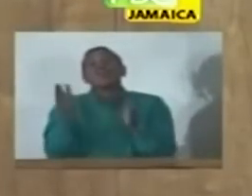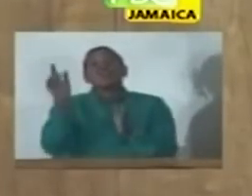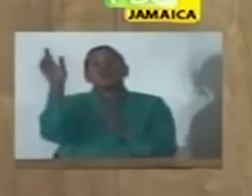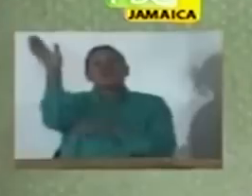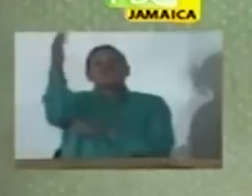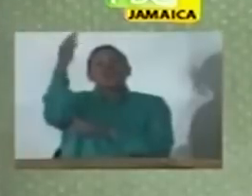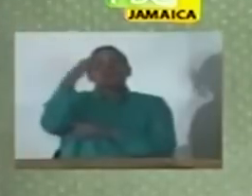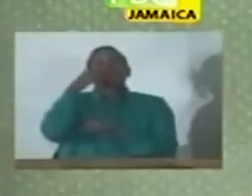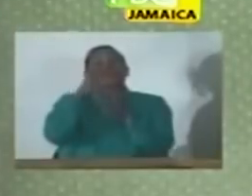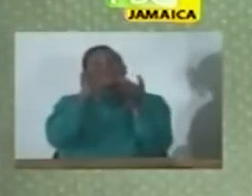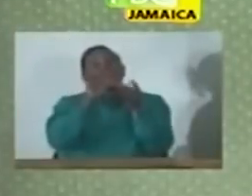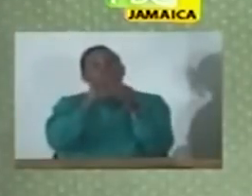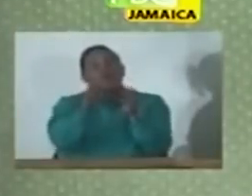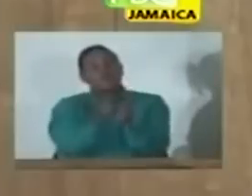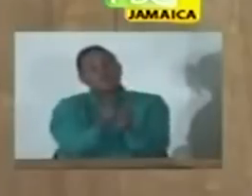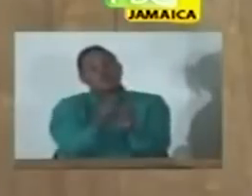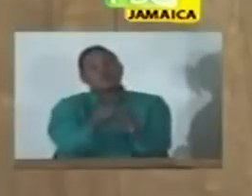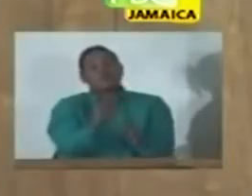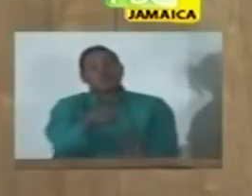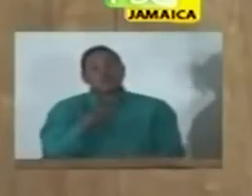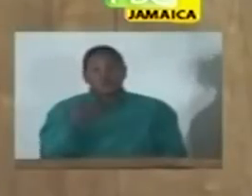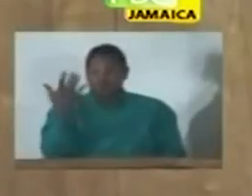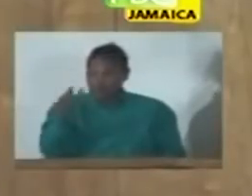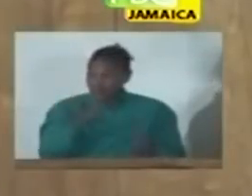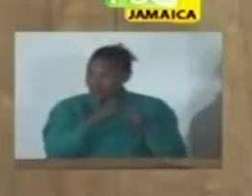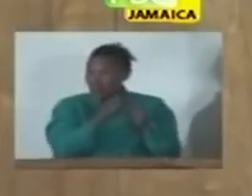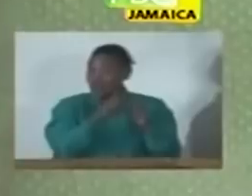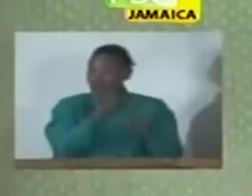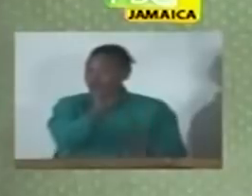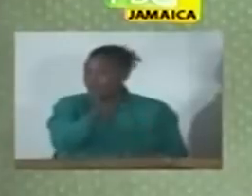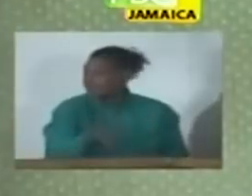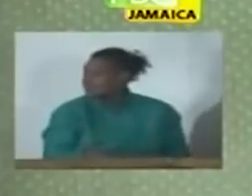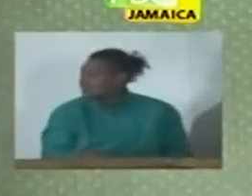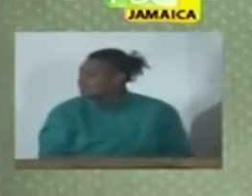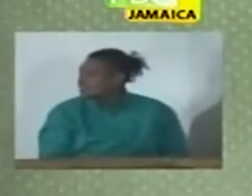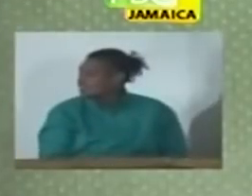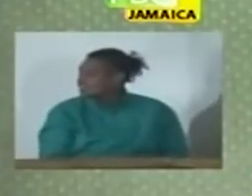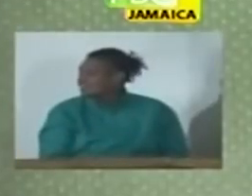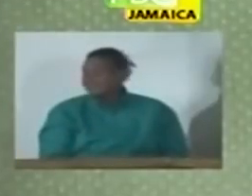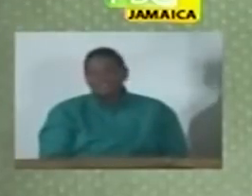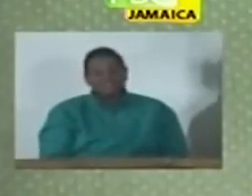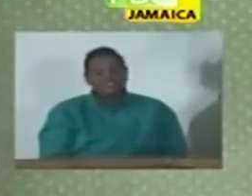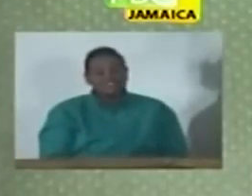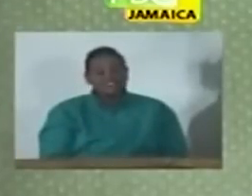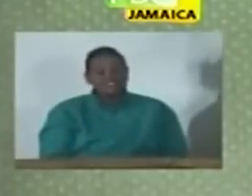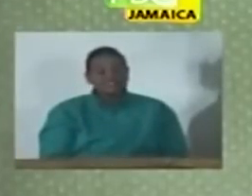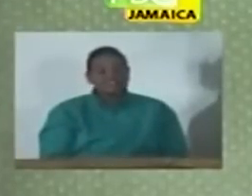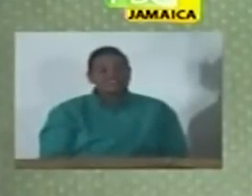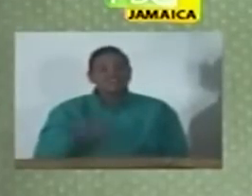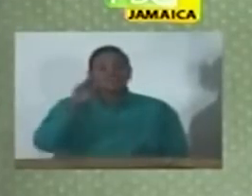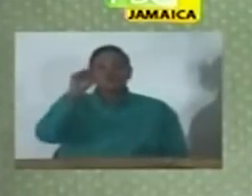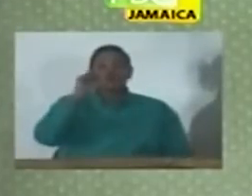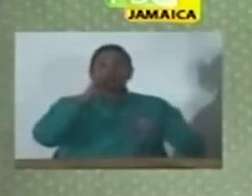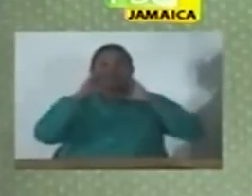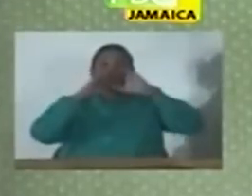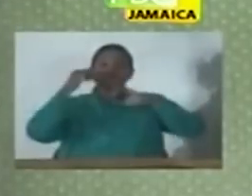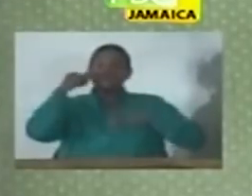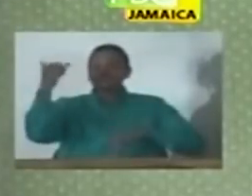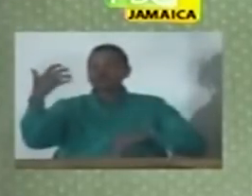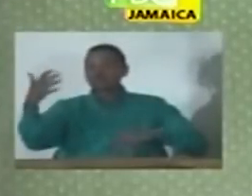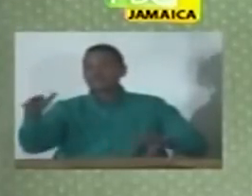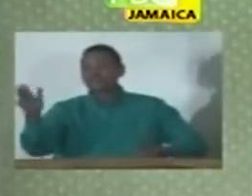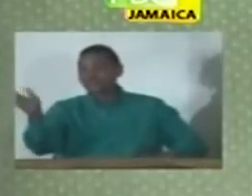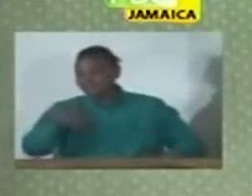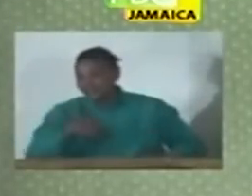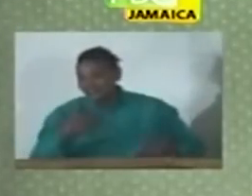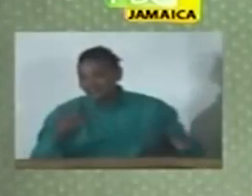Embassy on this issue. Senator Brown. Yes, sir. You asked the question, has the U.S. Embassy been called in? In